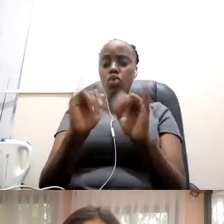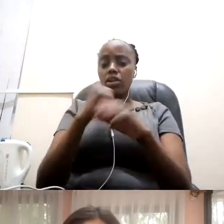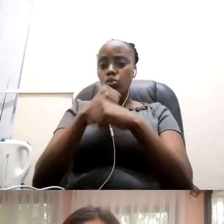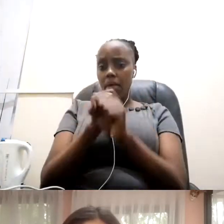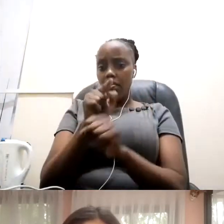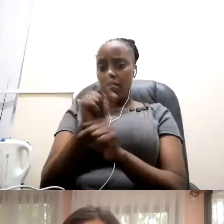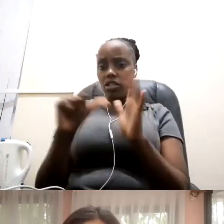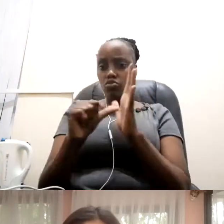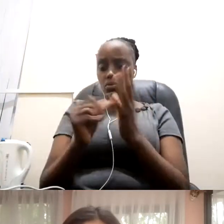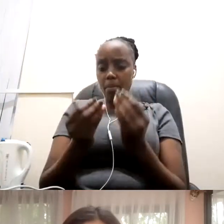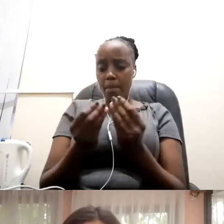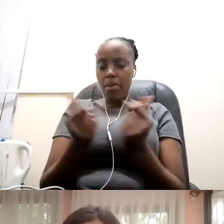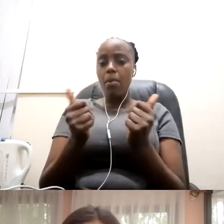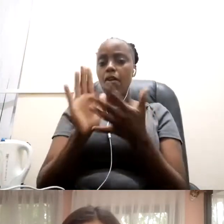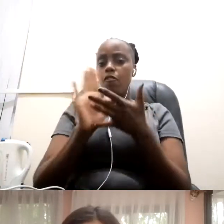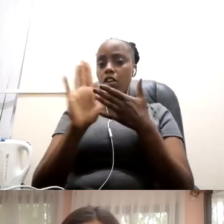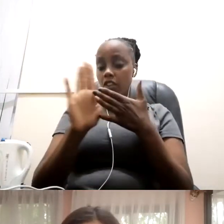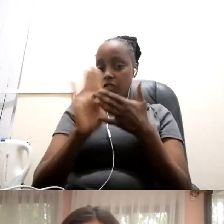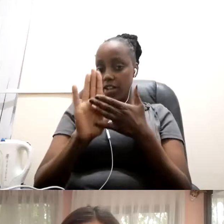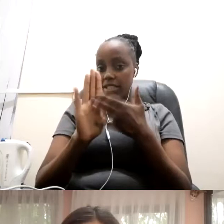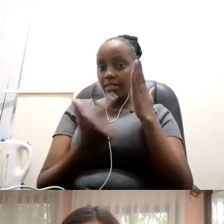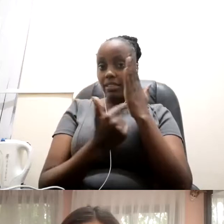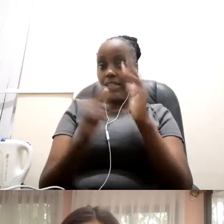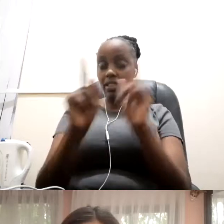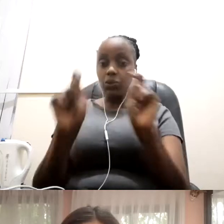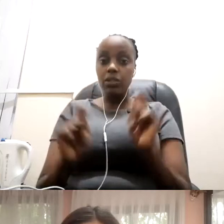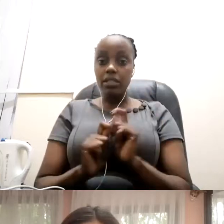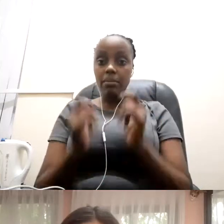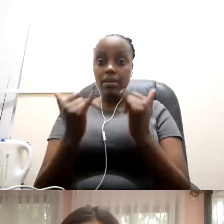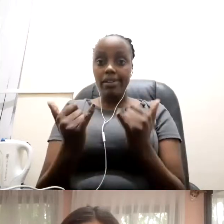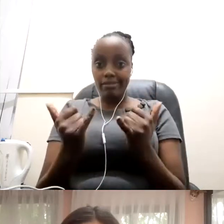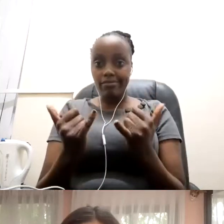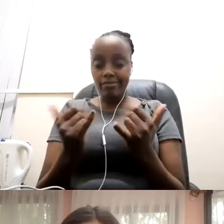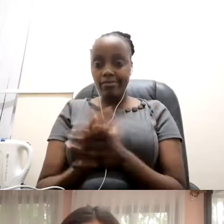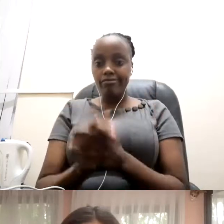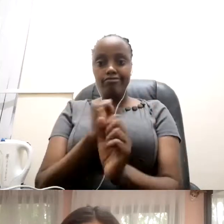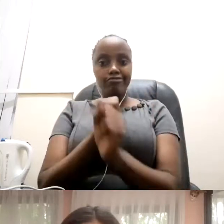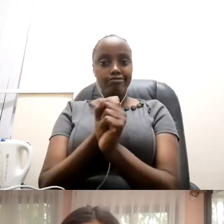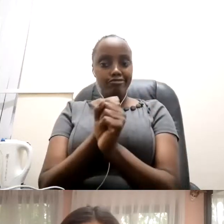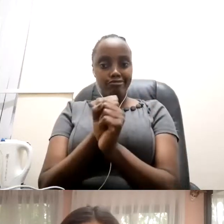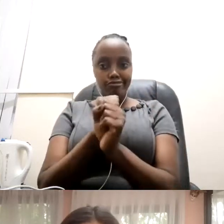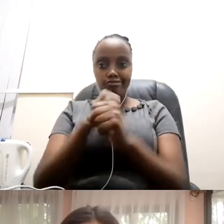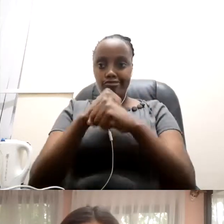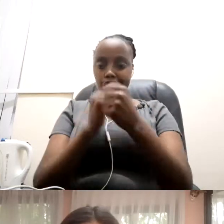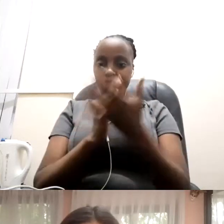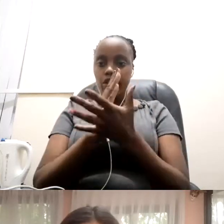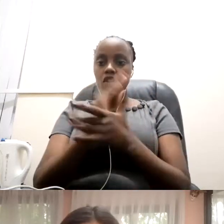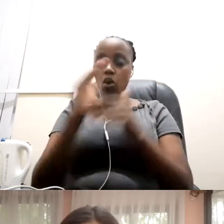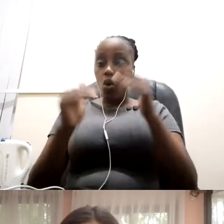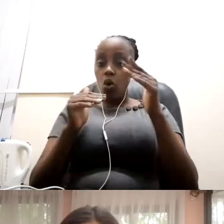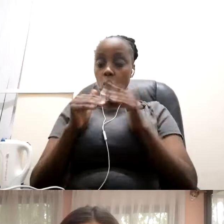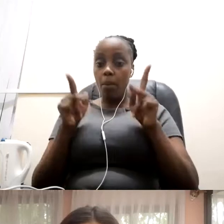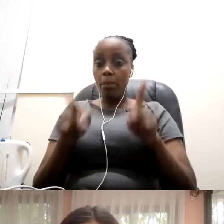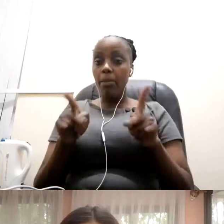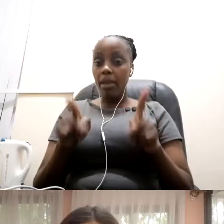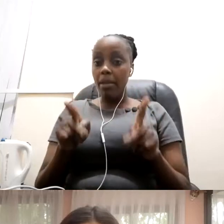problems quickly. Our technical team in Geneva is working hard to ensure that everybody gets the